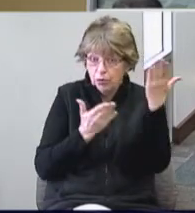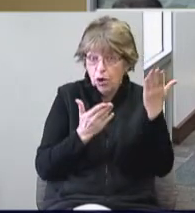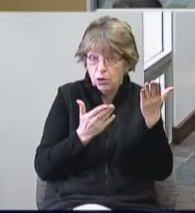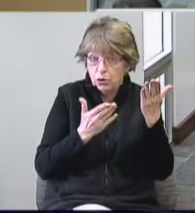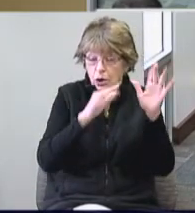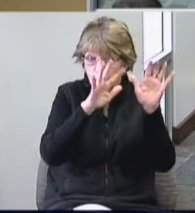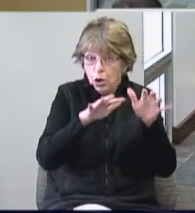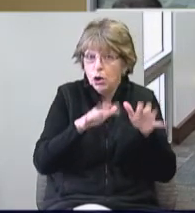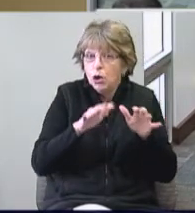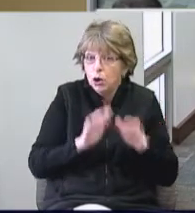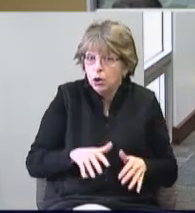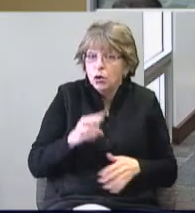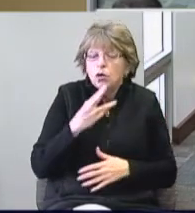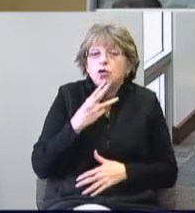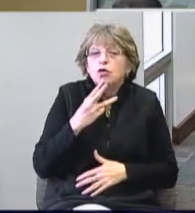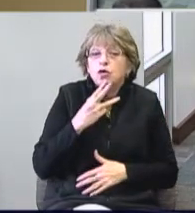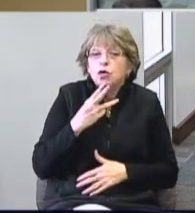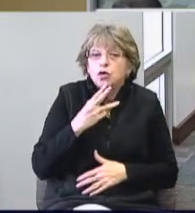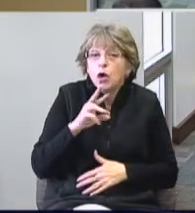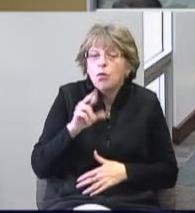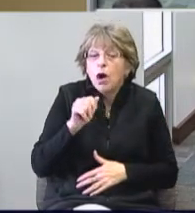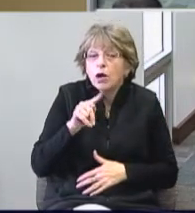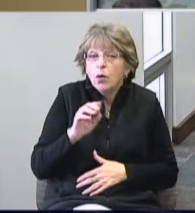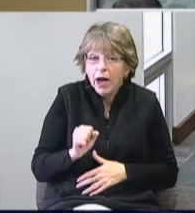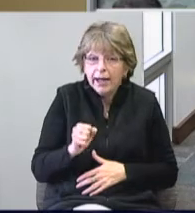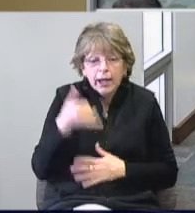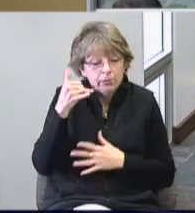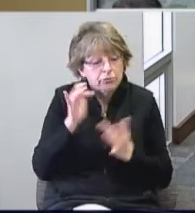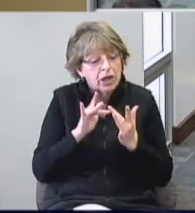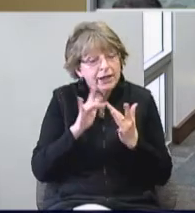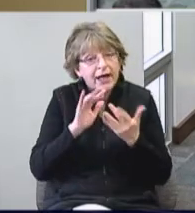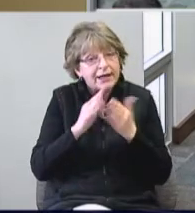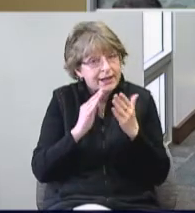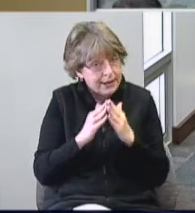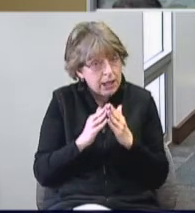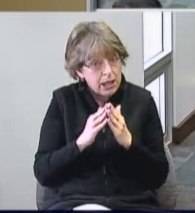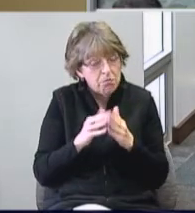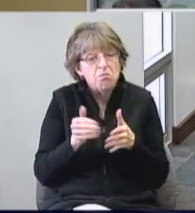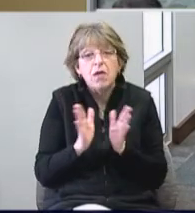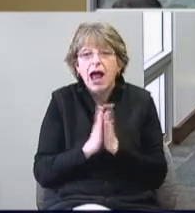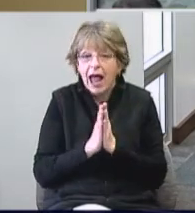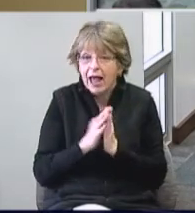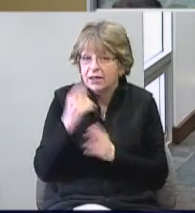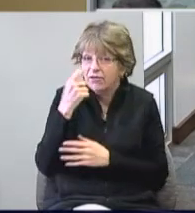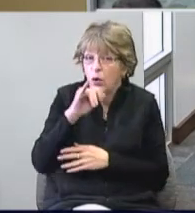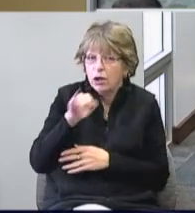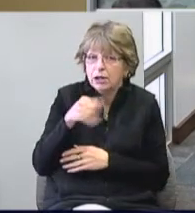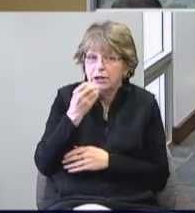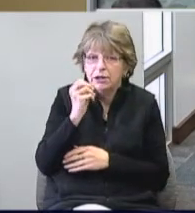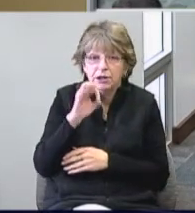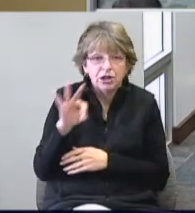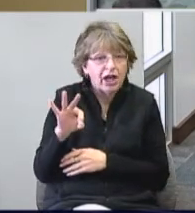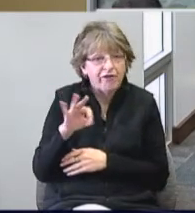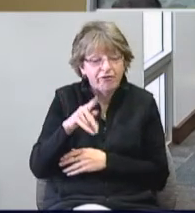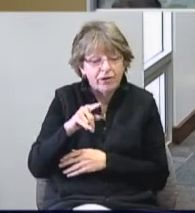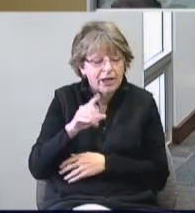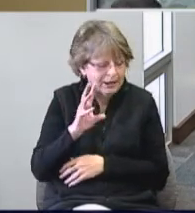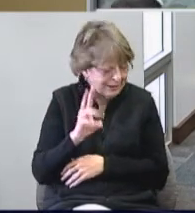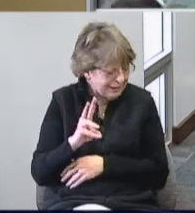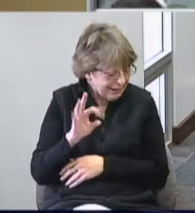stormwater utility rate's going to be, is contact the city, ask for Jeff Peterson, Yeah, and then Jeff can get that information back to yeah, and you. I'd give you the phone number if I knew it, it's Yeah.